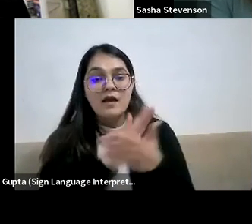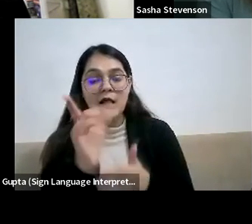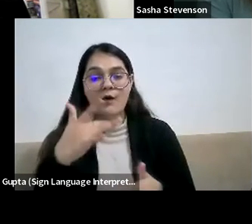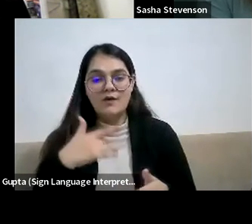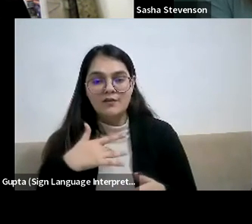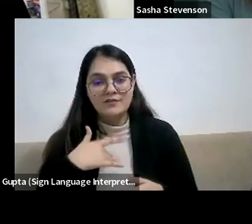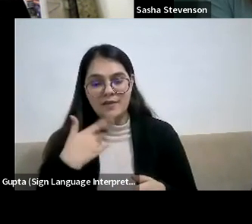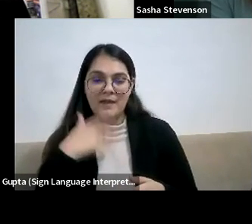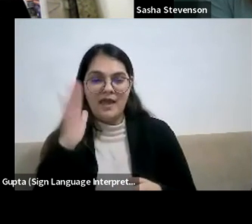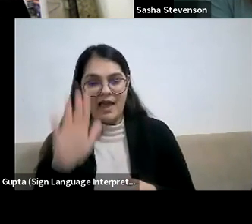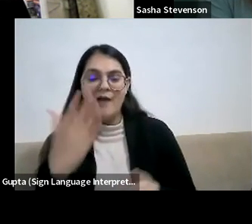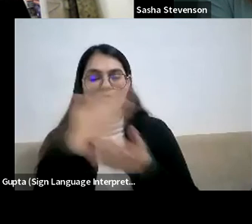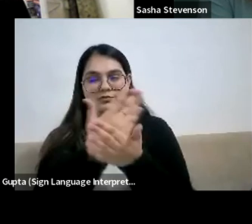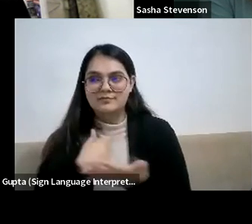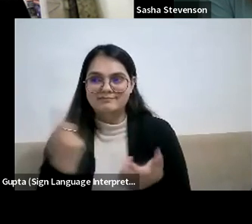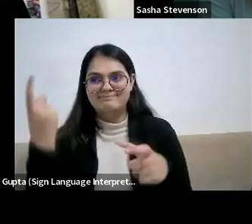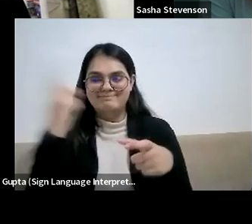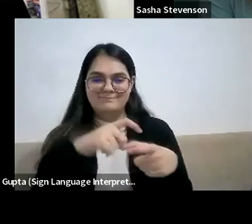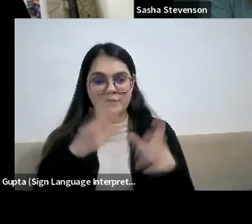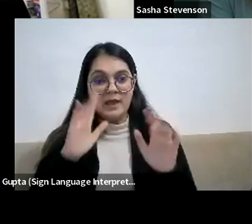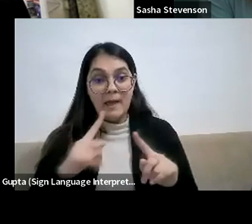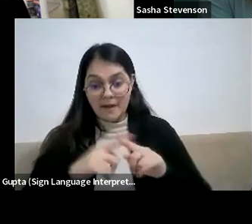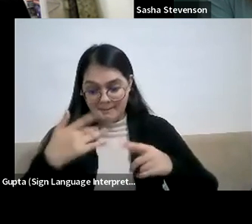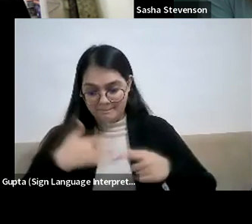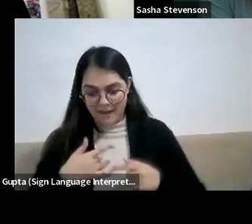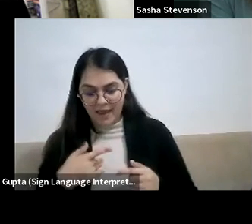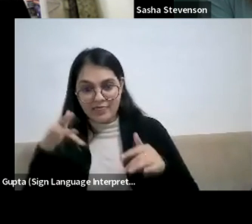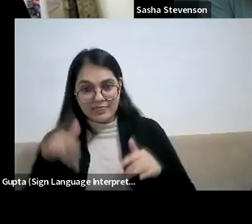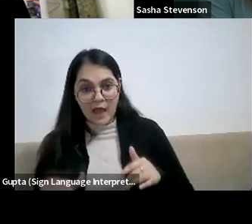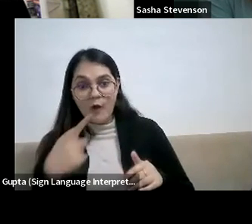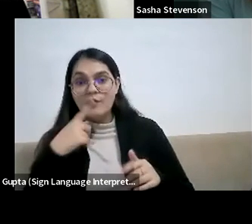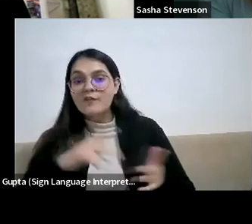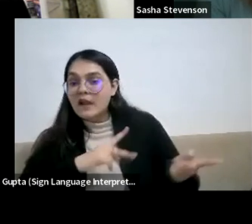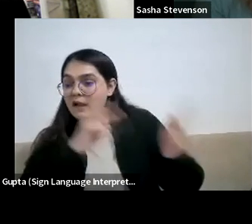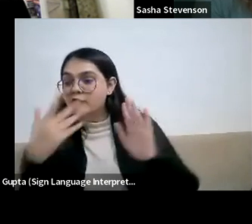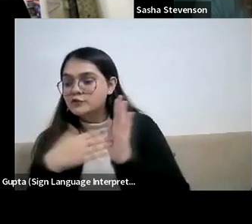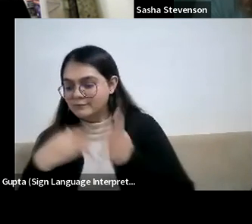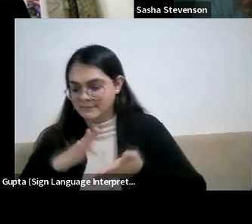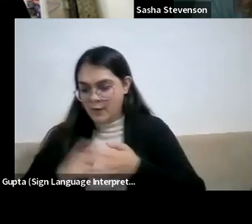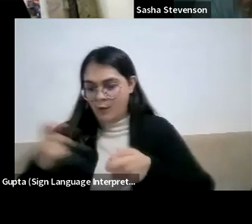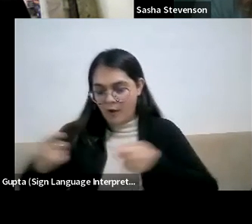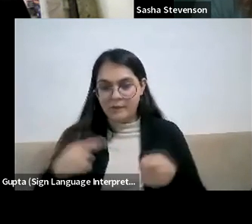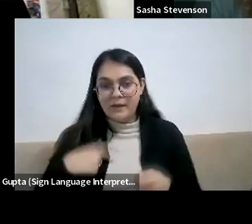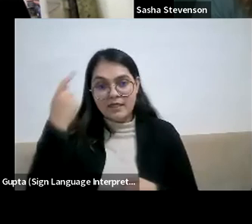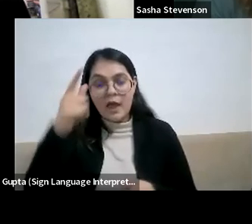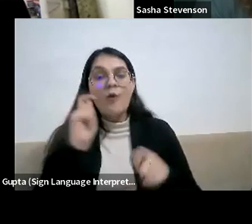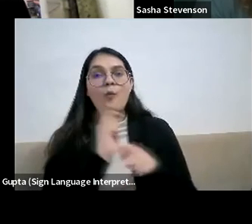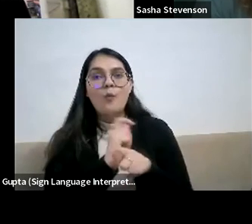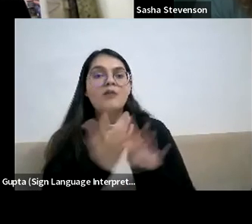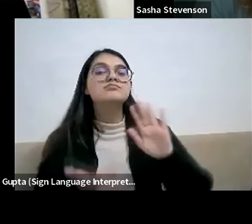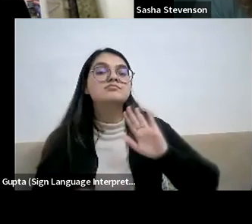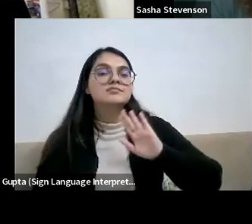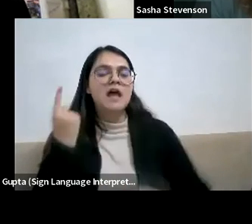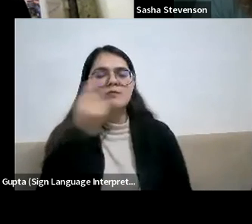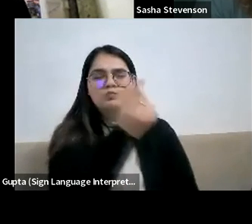used to attend Vidhi events, but sort of being at this, on this side of the table, you kind of realize how much work has to go into every